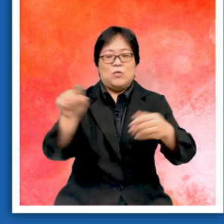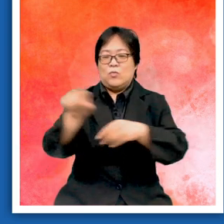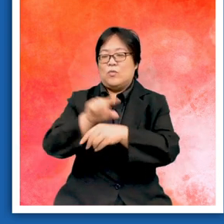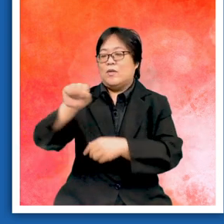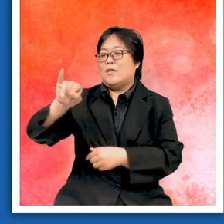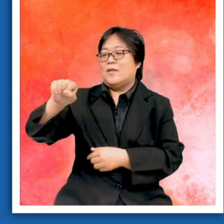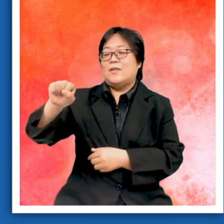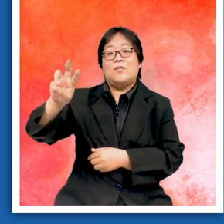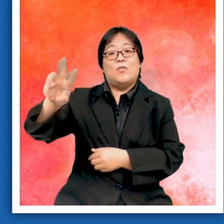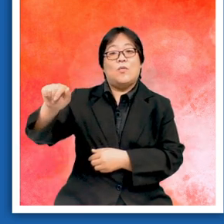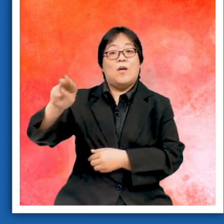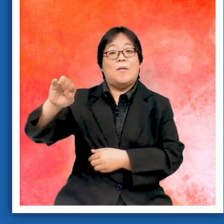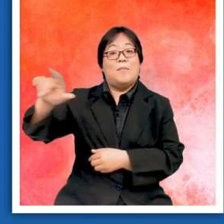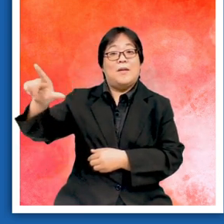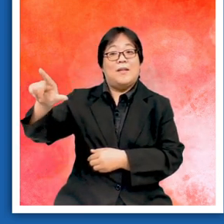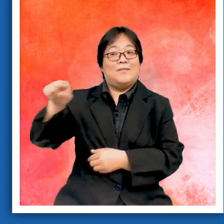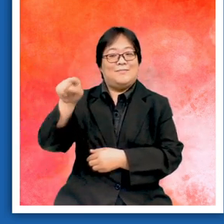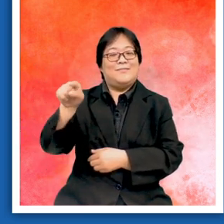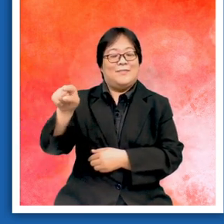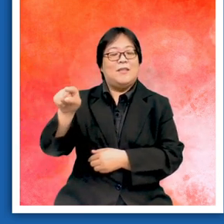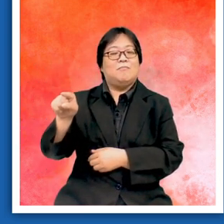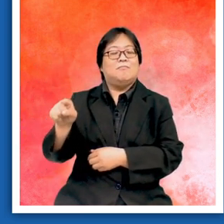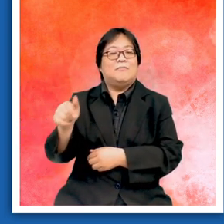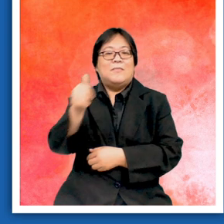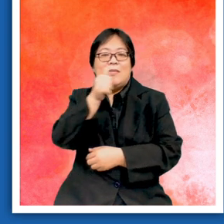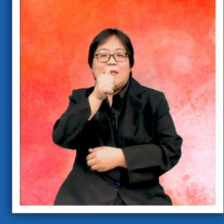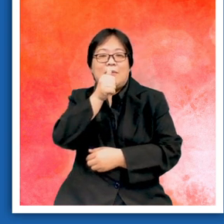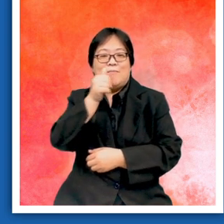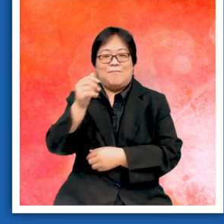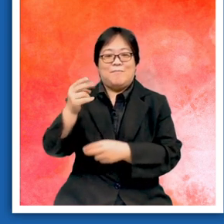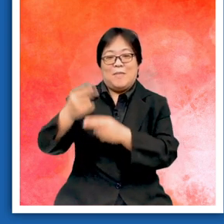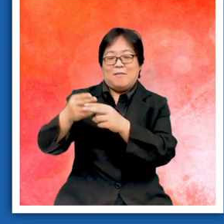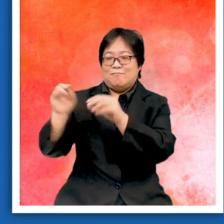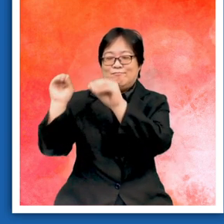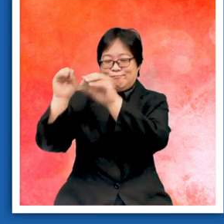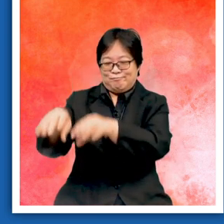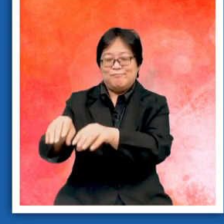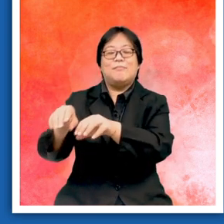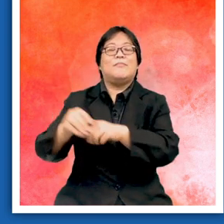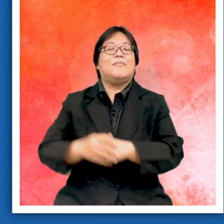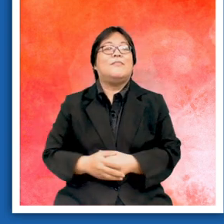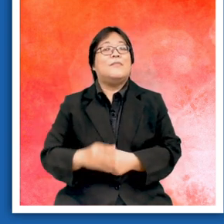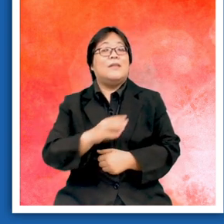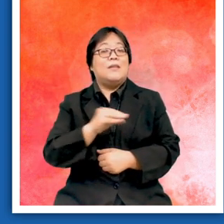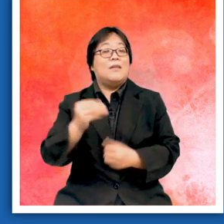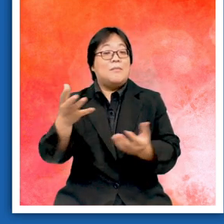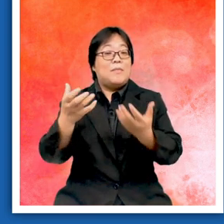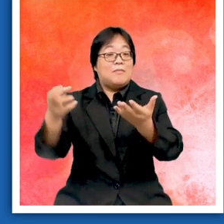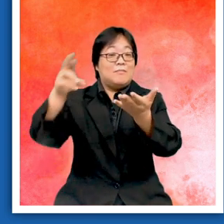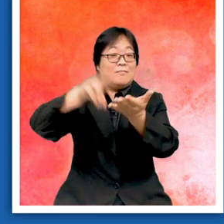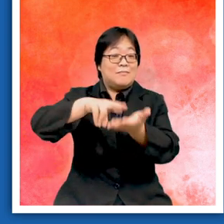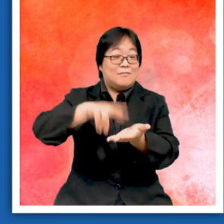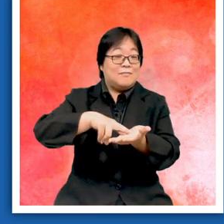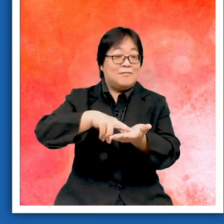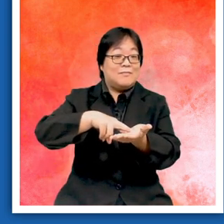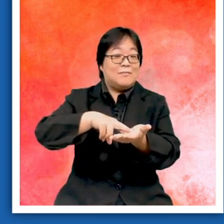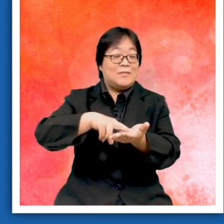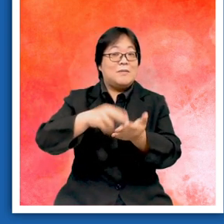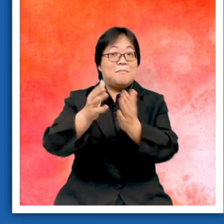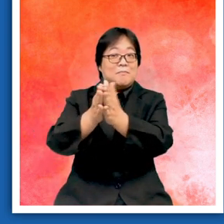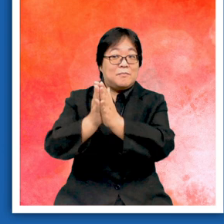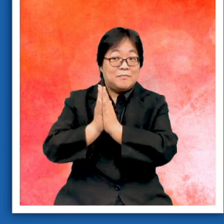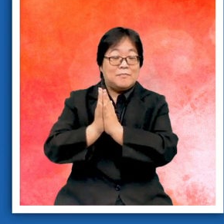the Siswa Mail credential, username and password. And to